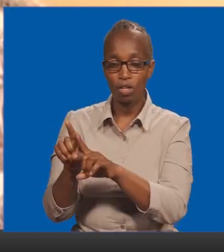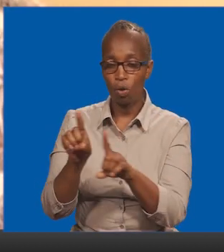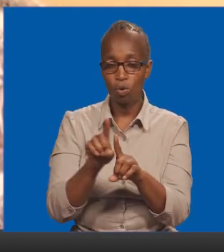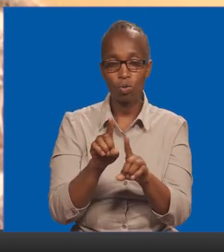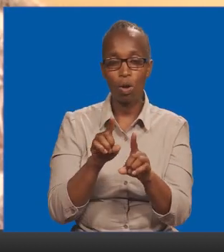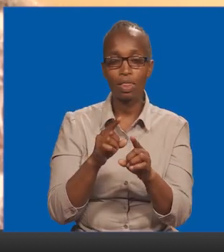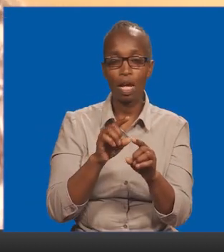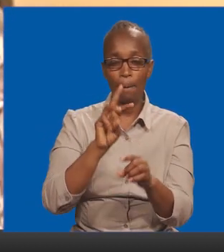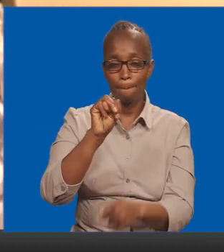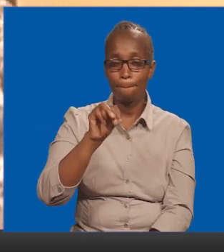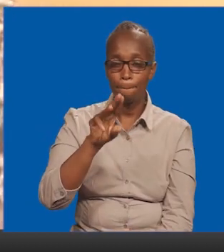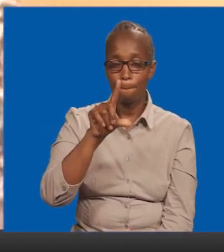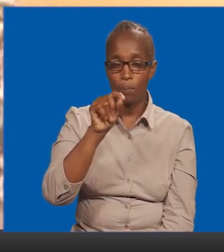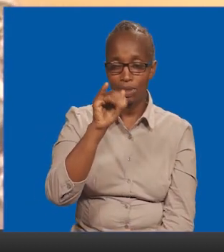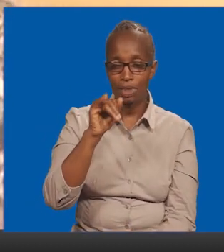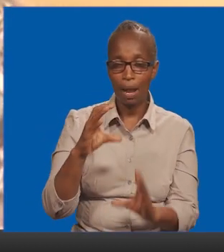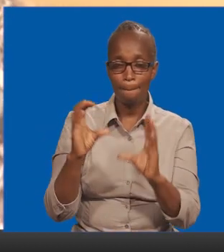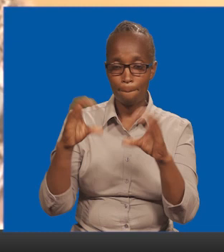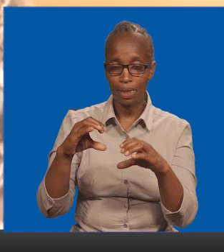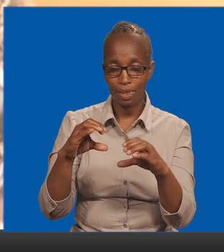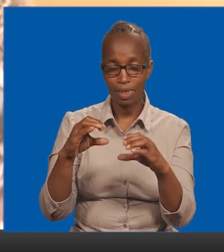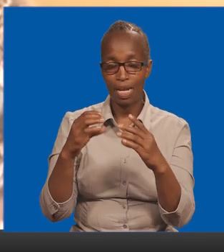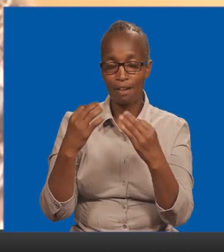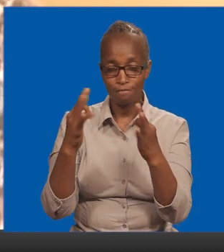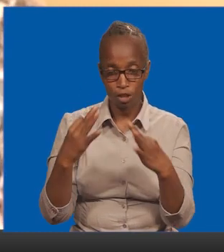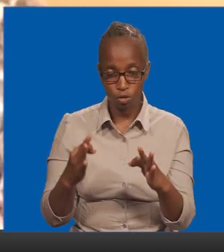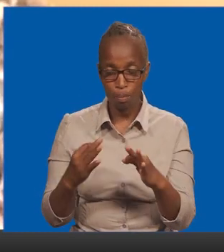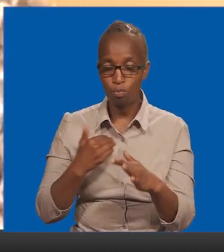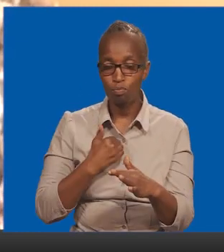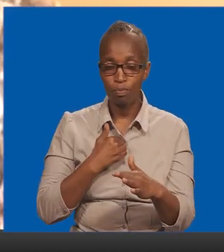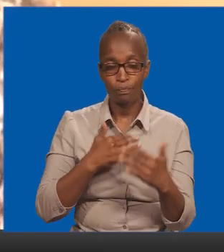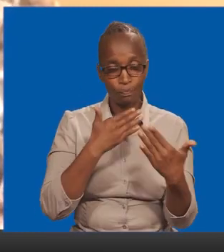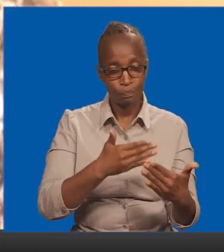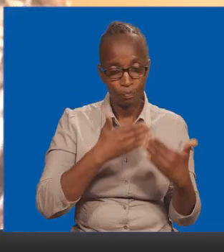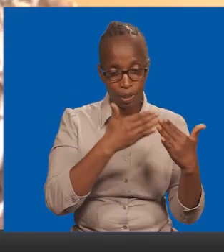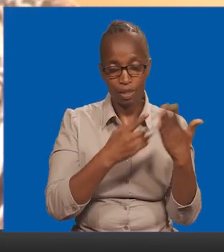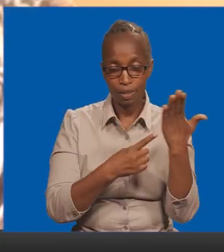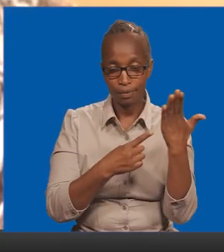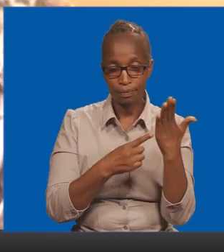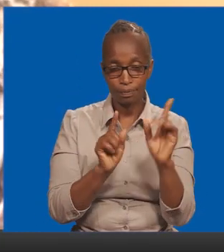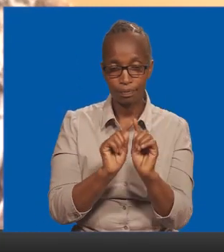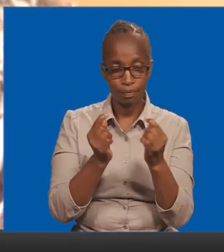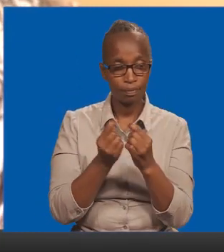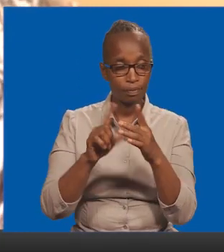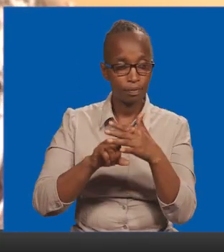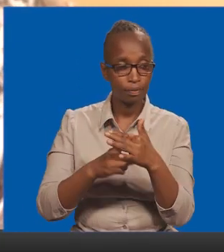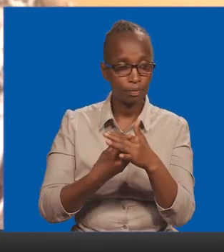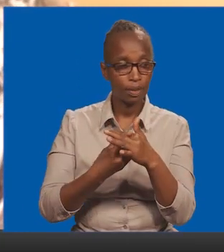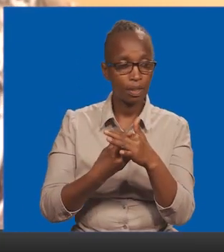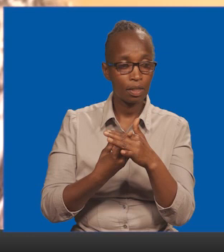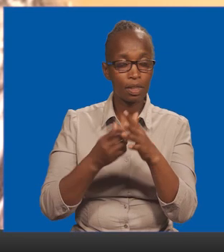parties and multiparty democracy and we have now tasked our technical teams to begin